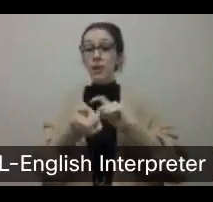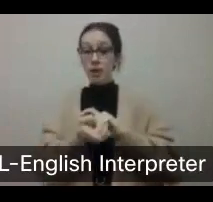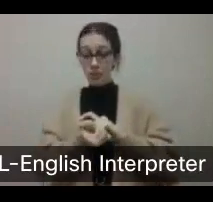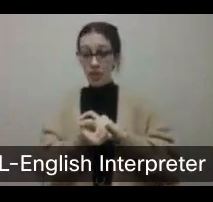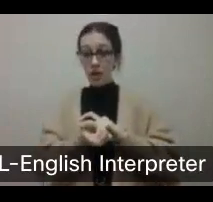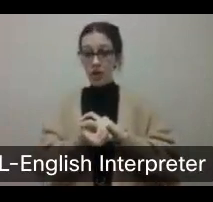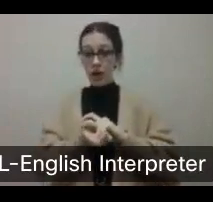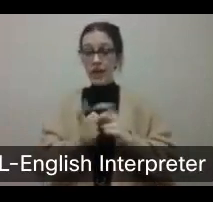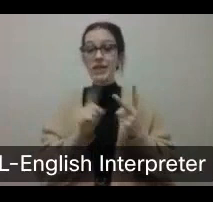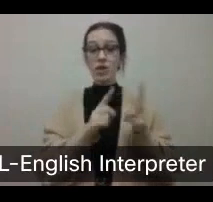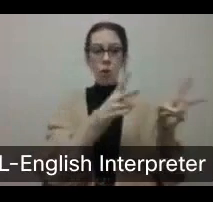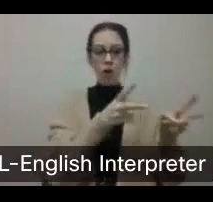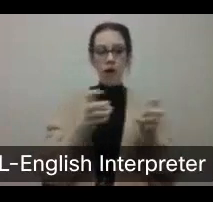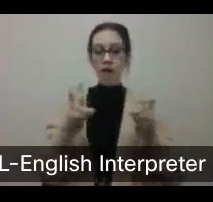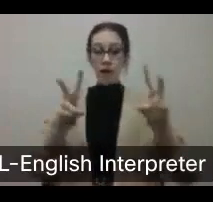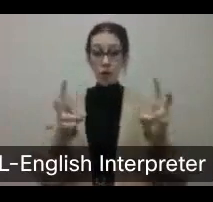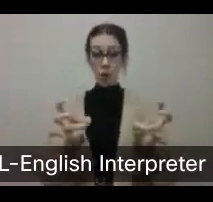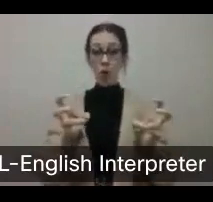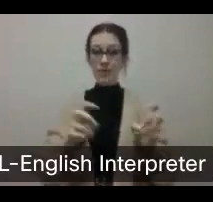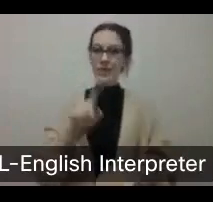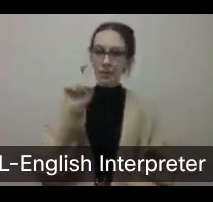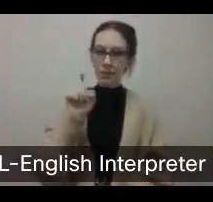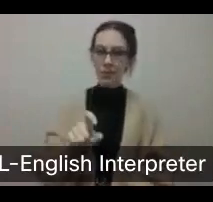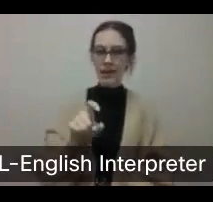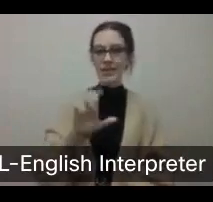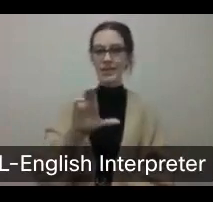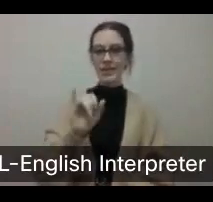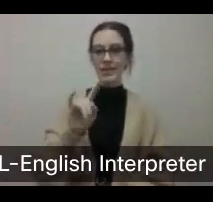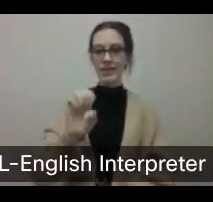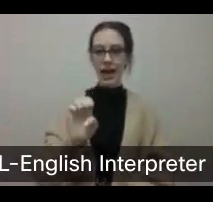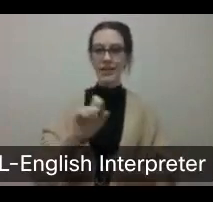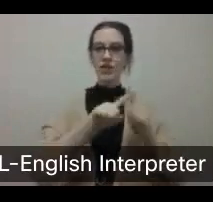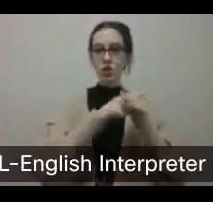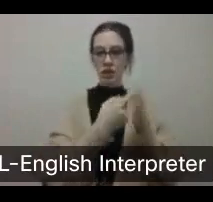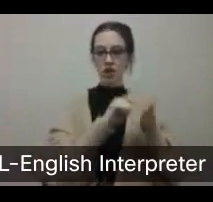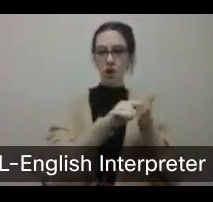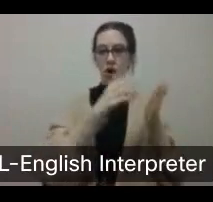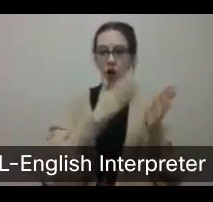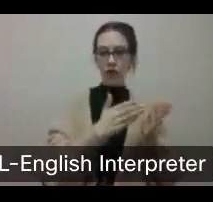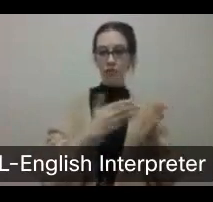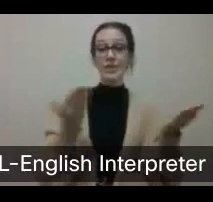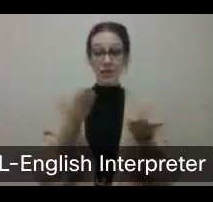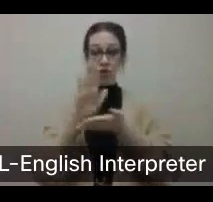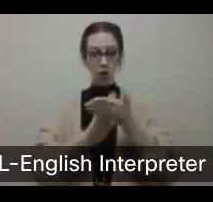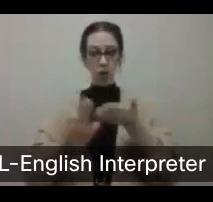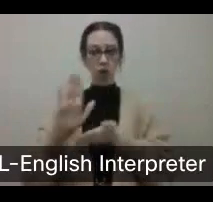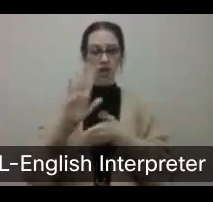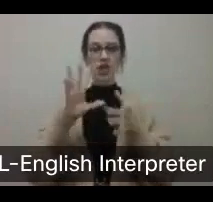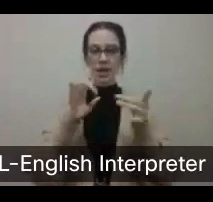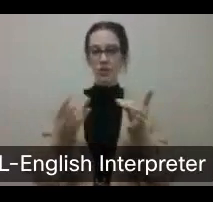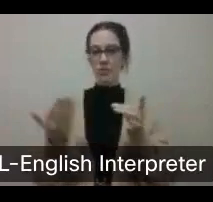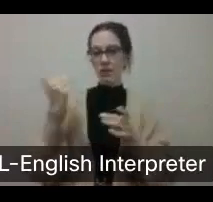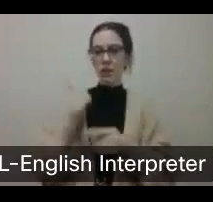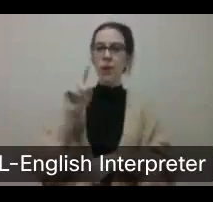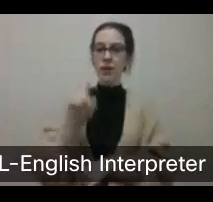mentioned already, often in the college, you'll be asked to do that using the APA citation style. So that will involve both an in-text